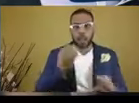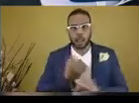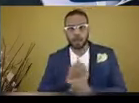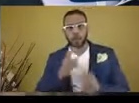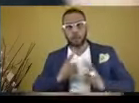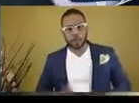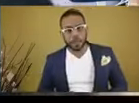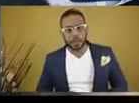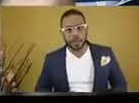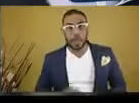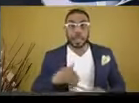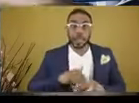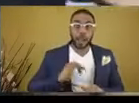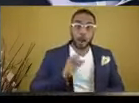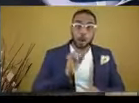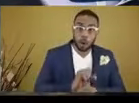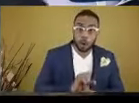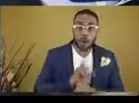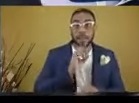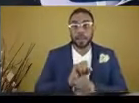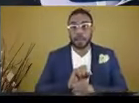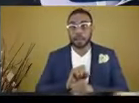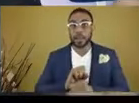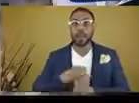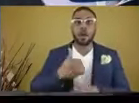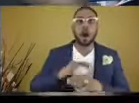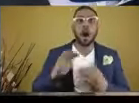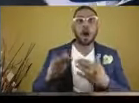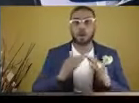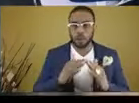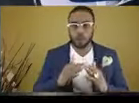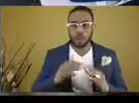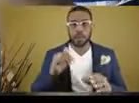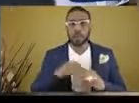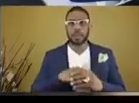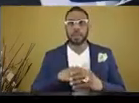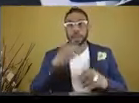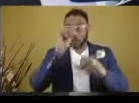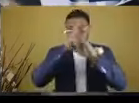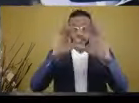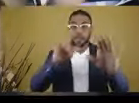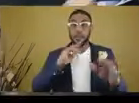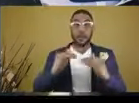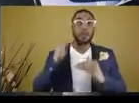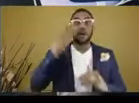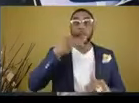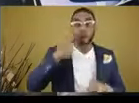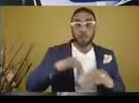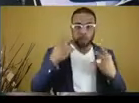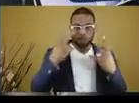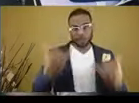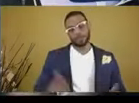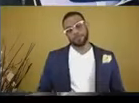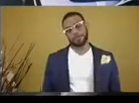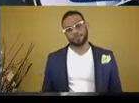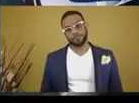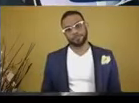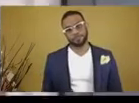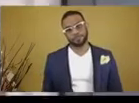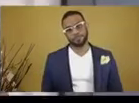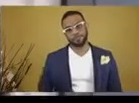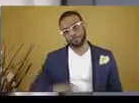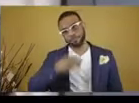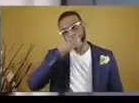humanity in our work and literally enfold our community in a vision that's far greater than what we see now.